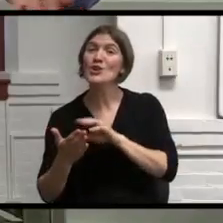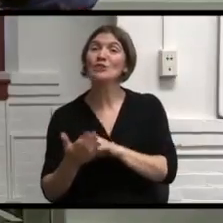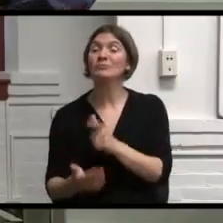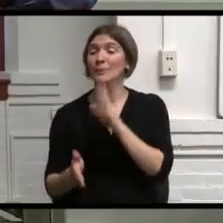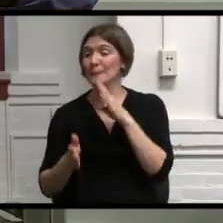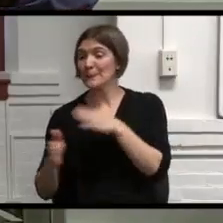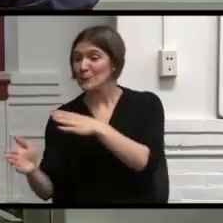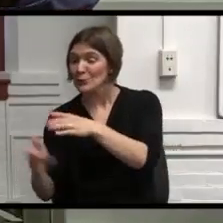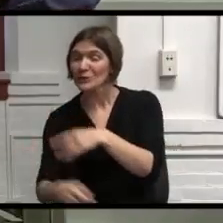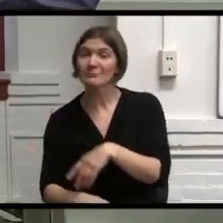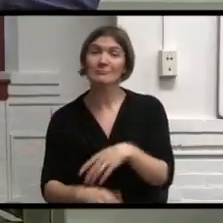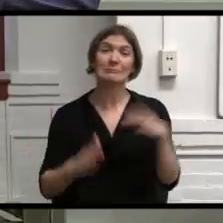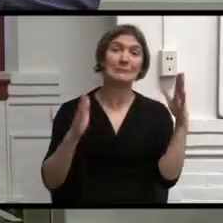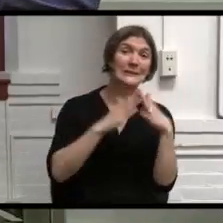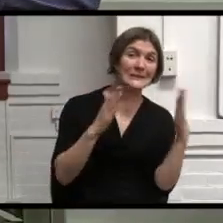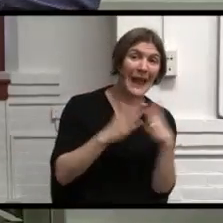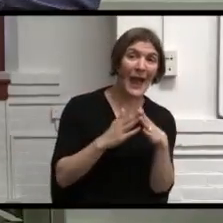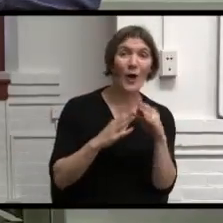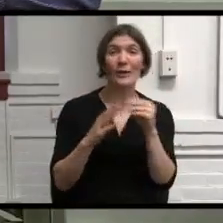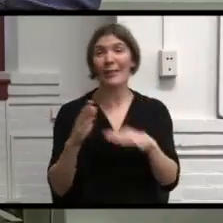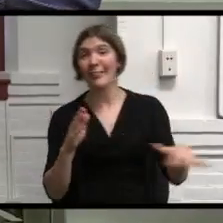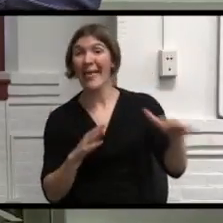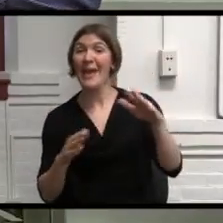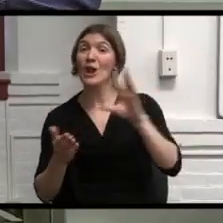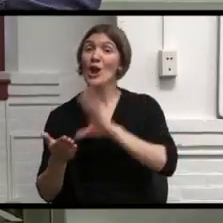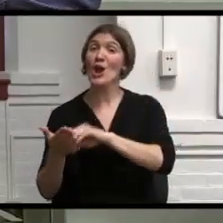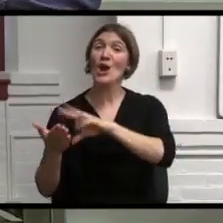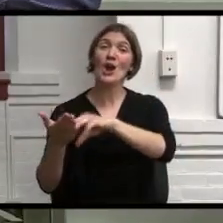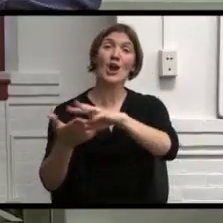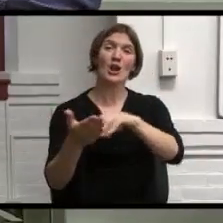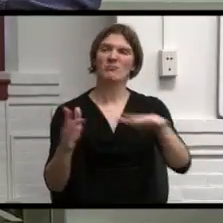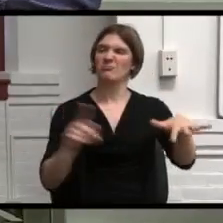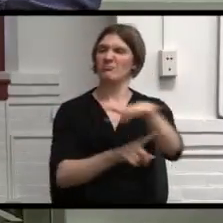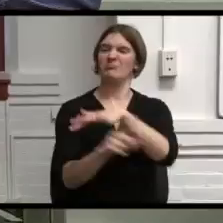between the brook and the lands around it, and how